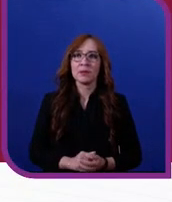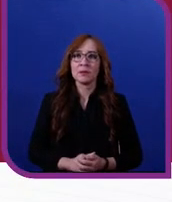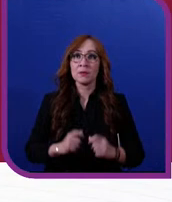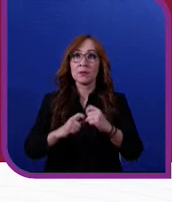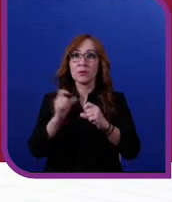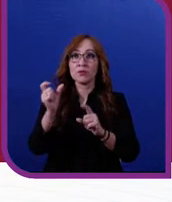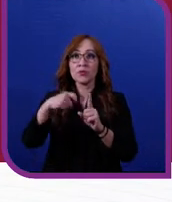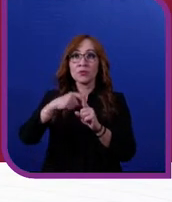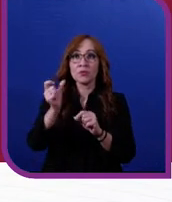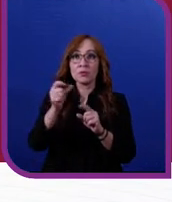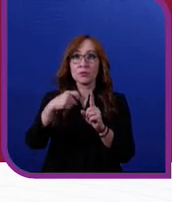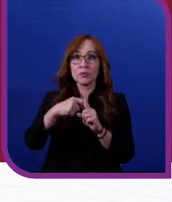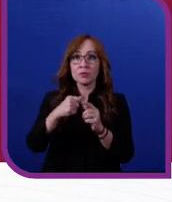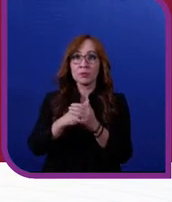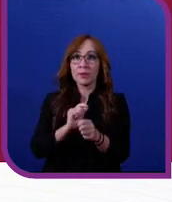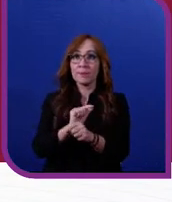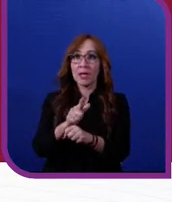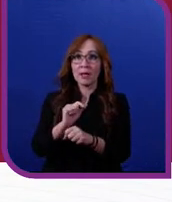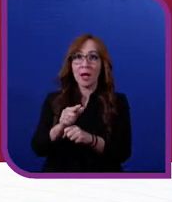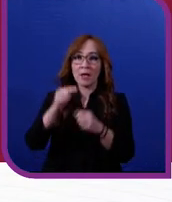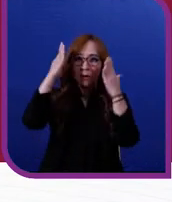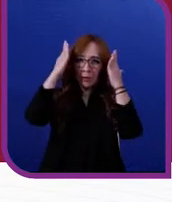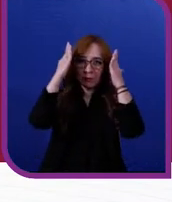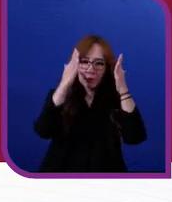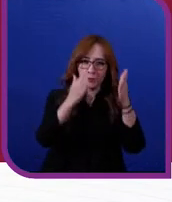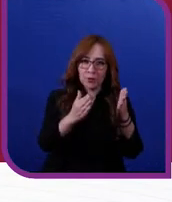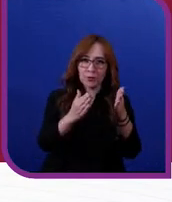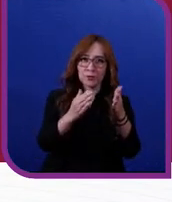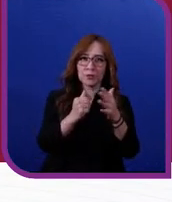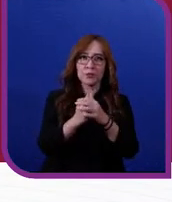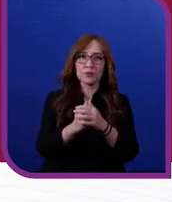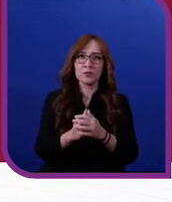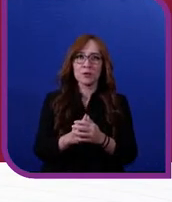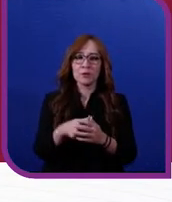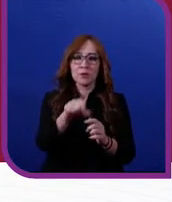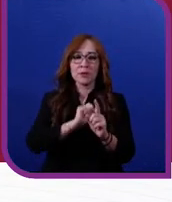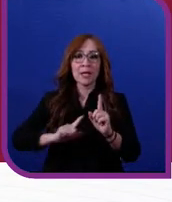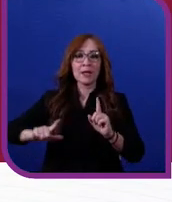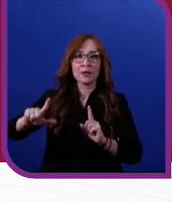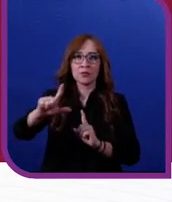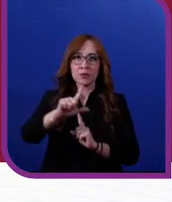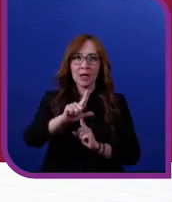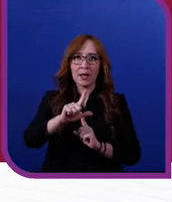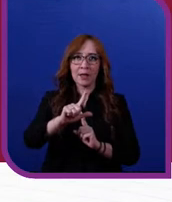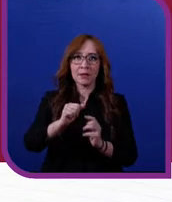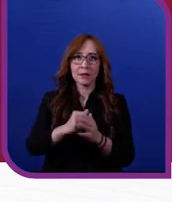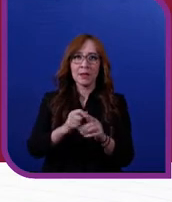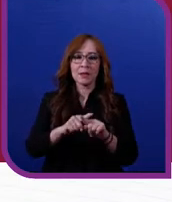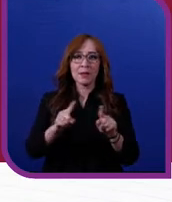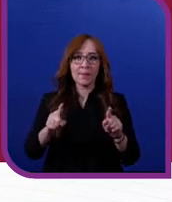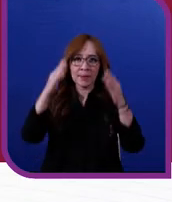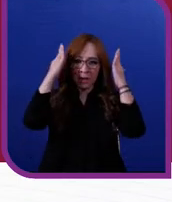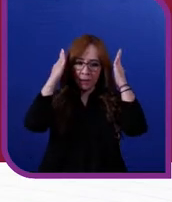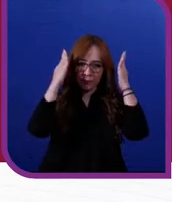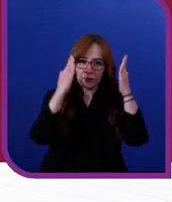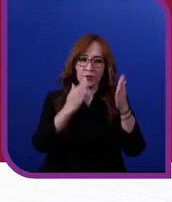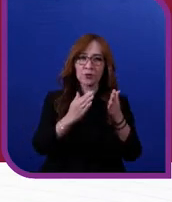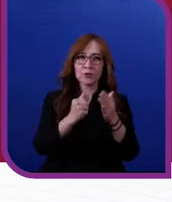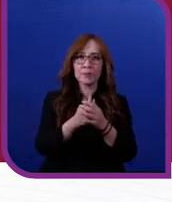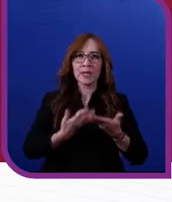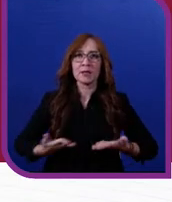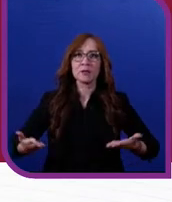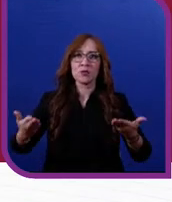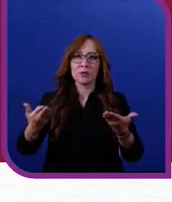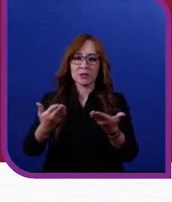alveolus SWT seblu fokus saudara while as You're ready isu sdc spon Eva